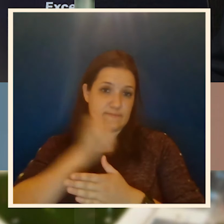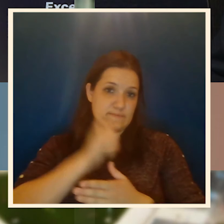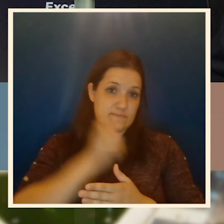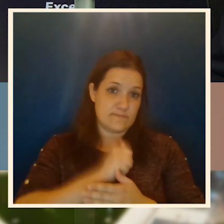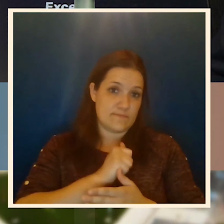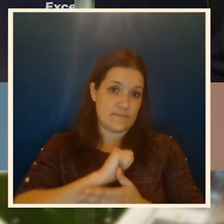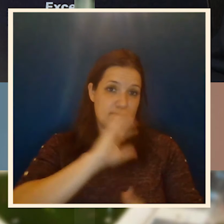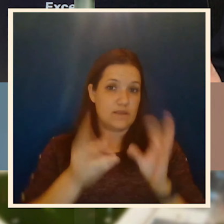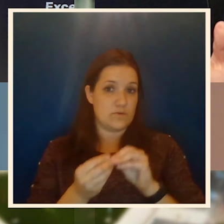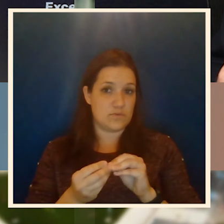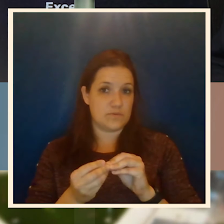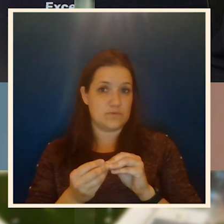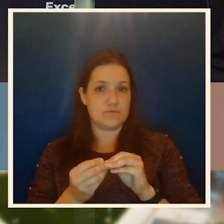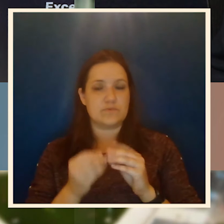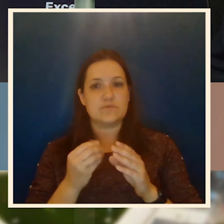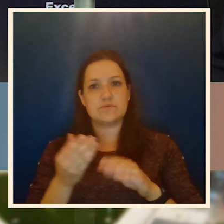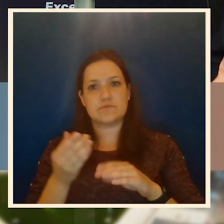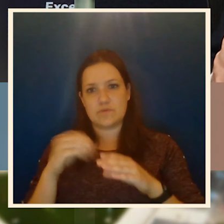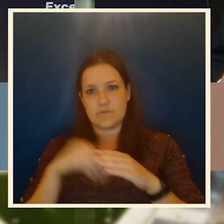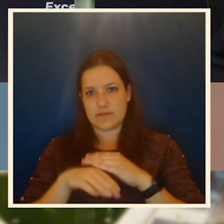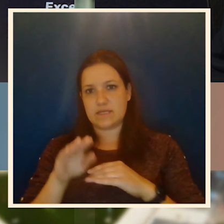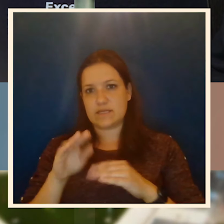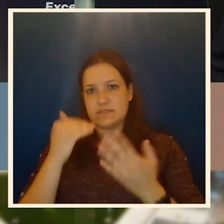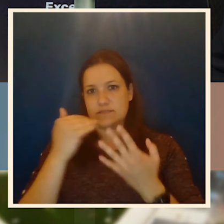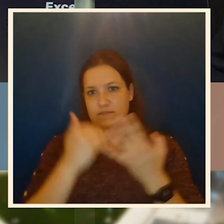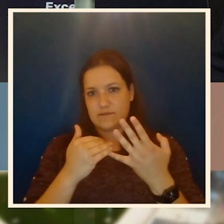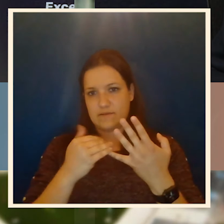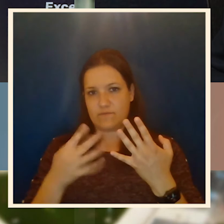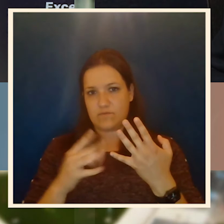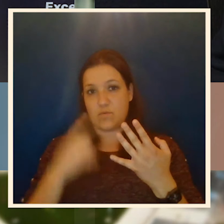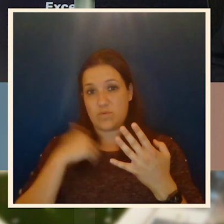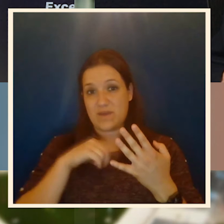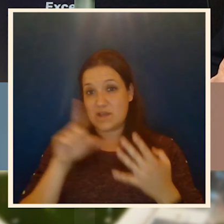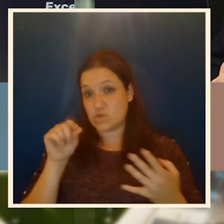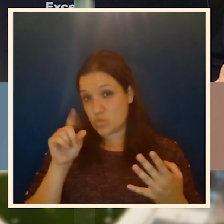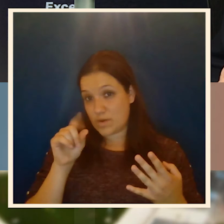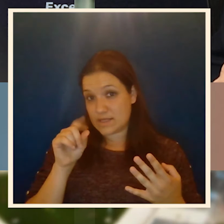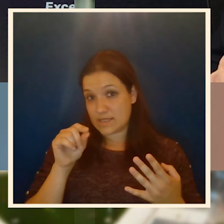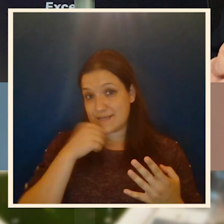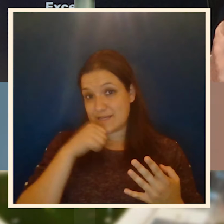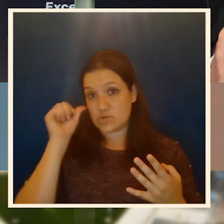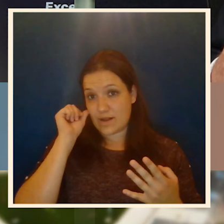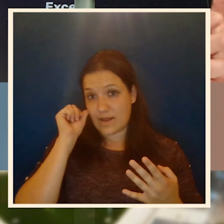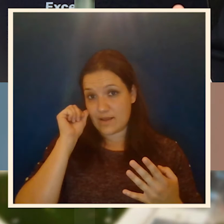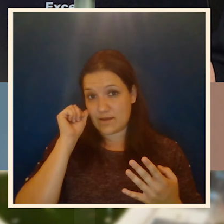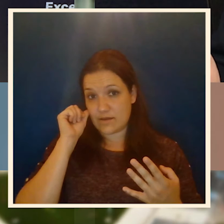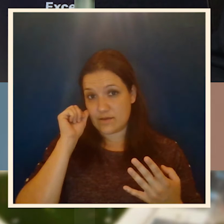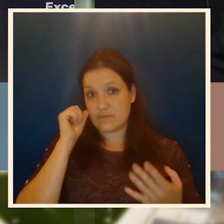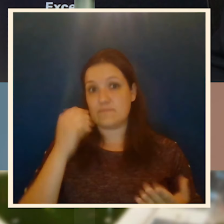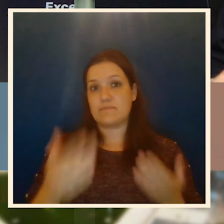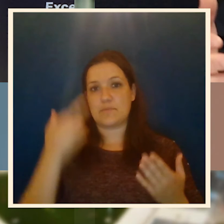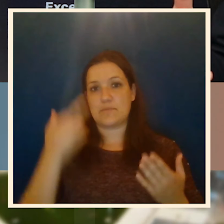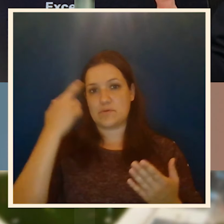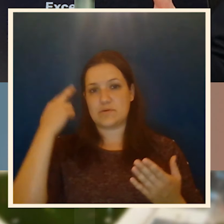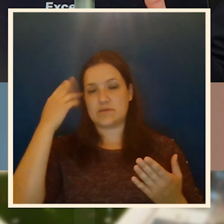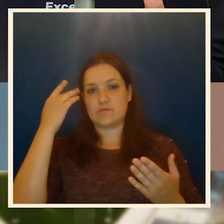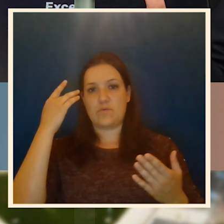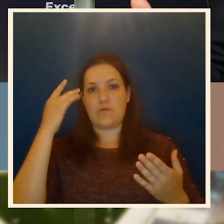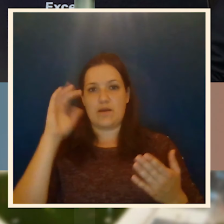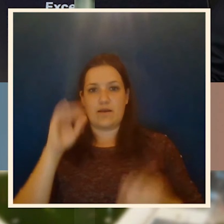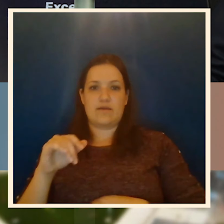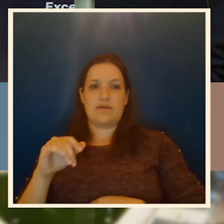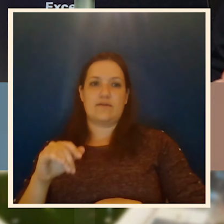would mean we'd have to have less than 10 new cases per day in total to move into tier 4. The fact